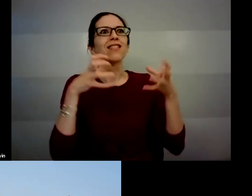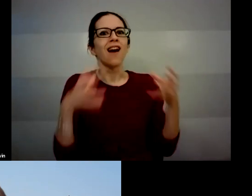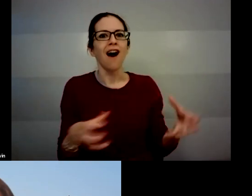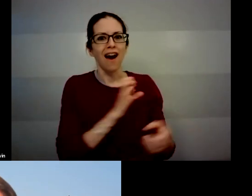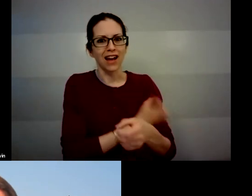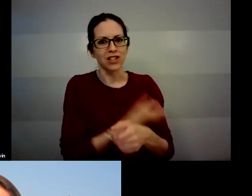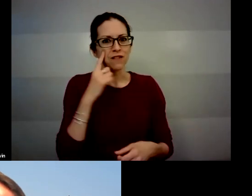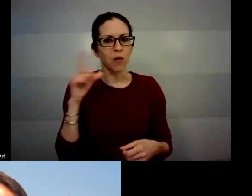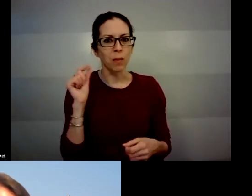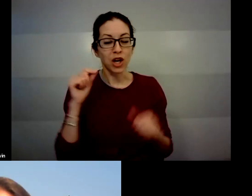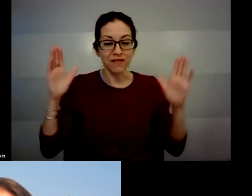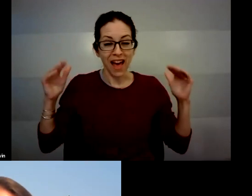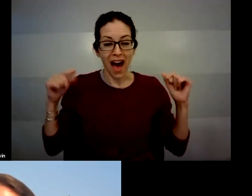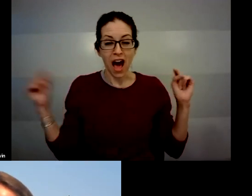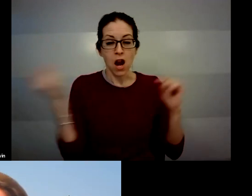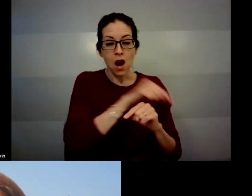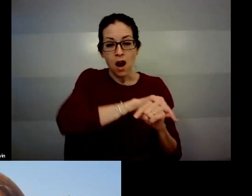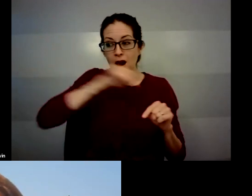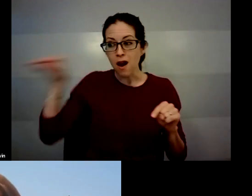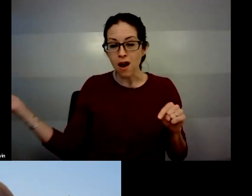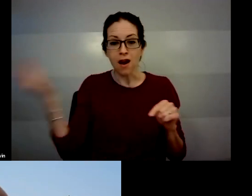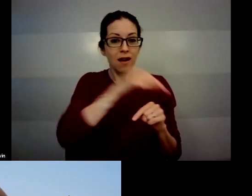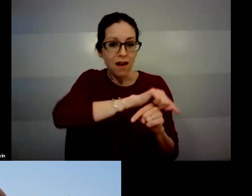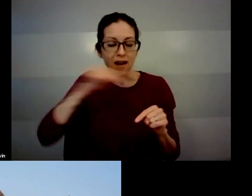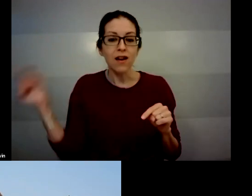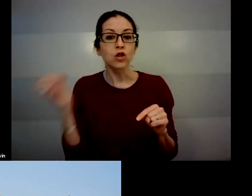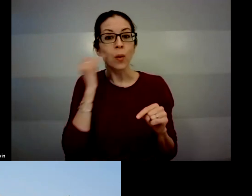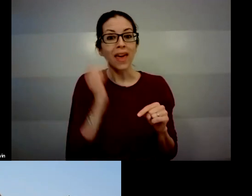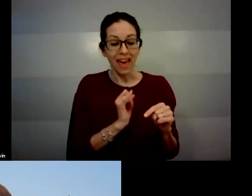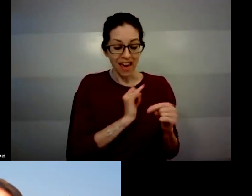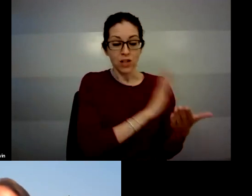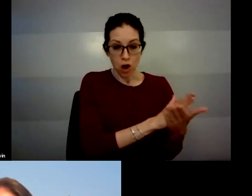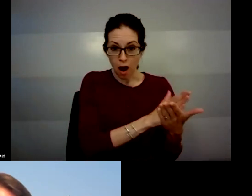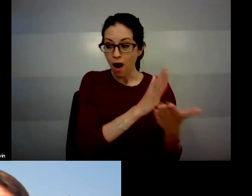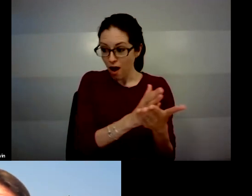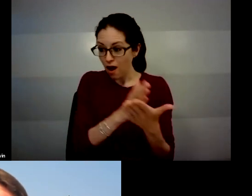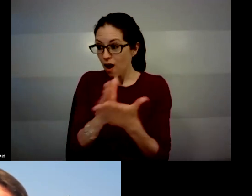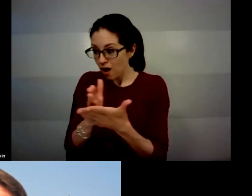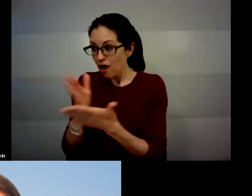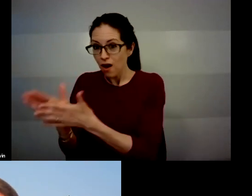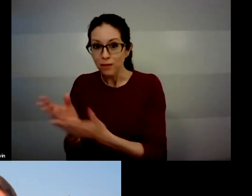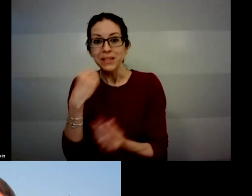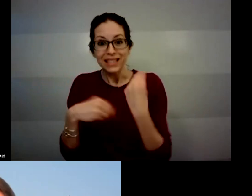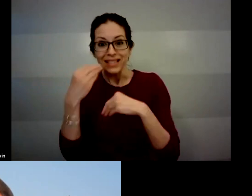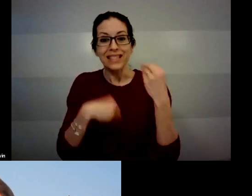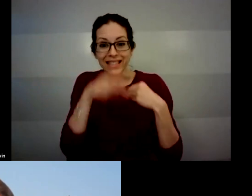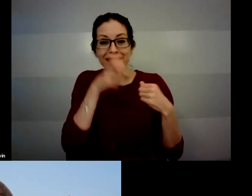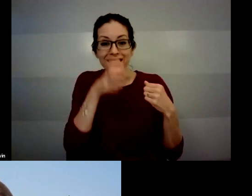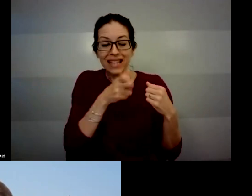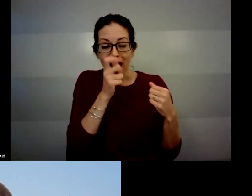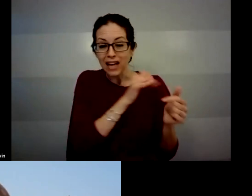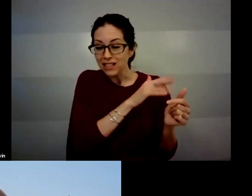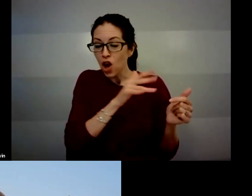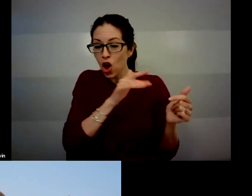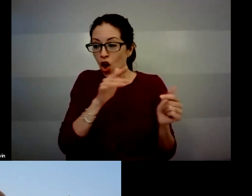back to the United States. So by stopping and eating a lot of insects on coffee farms, and if there's any forest next to it, eating insects in